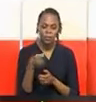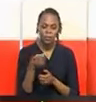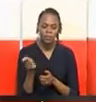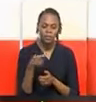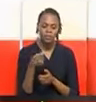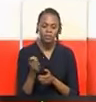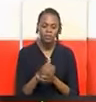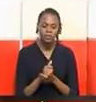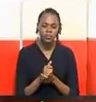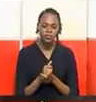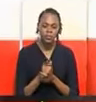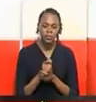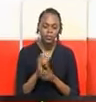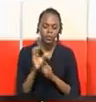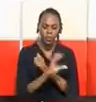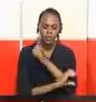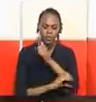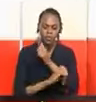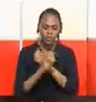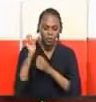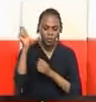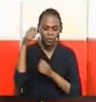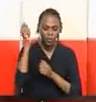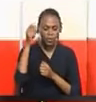President of the Republic of Malawi,